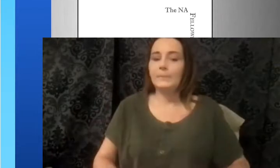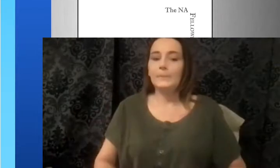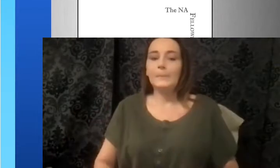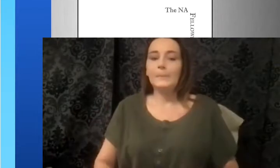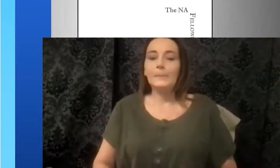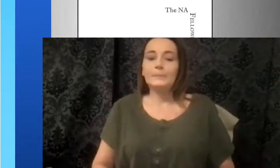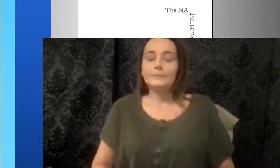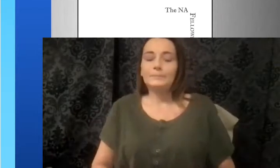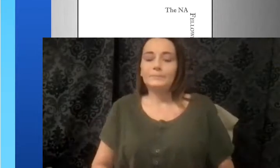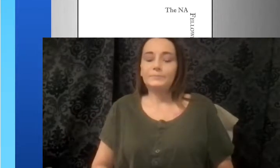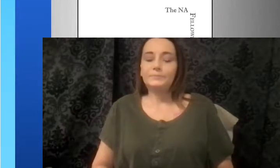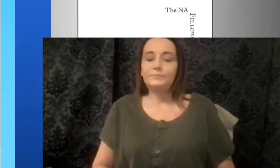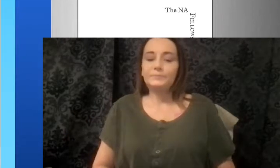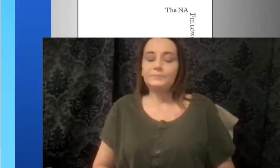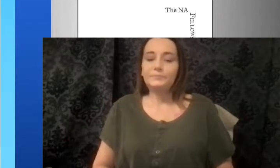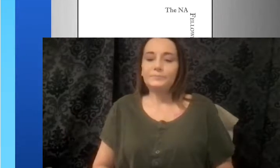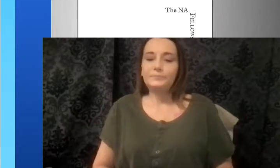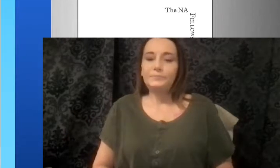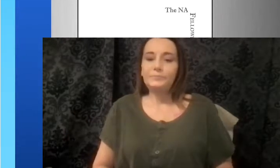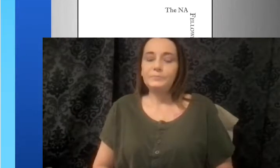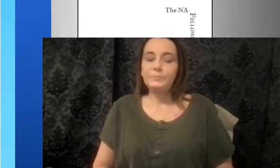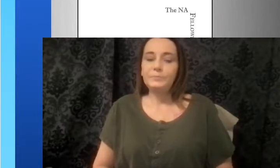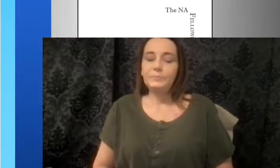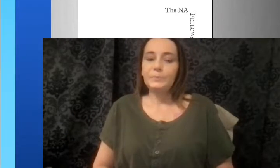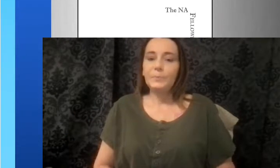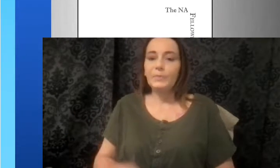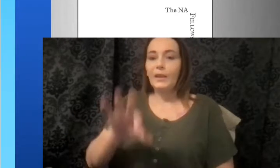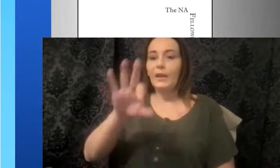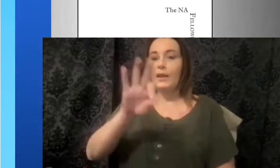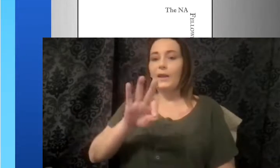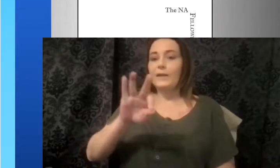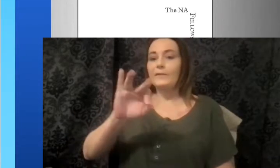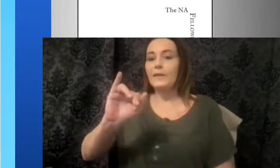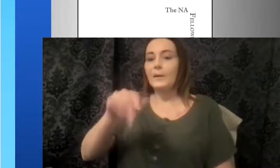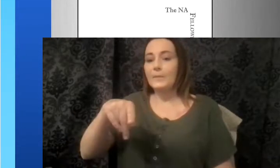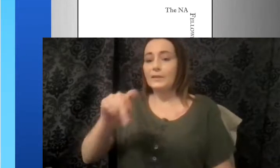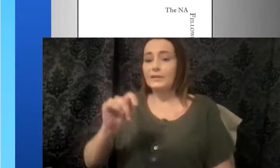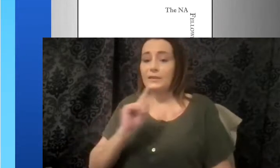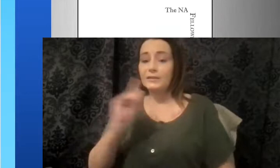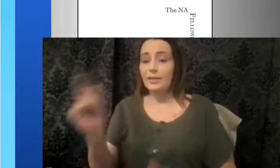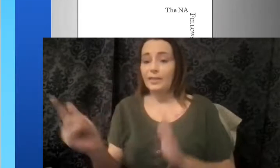So the FIPT, it's a legal document